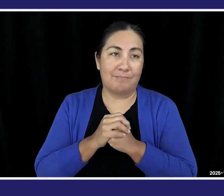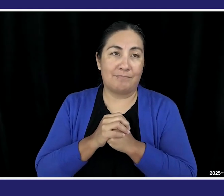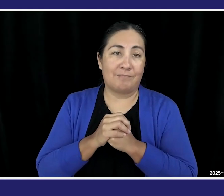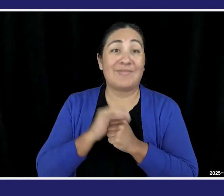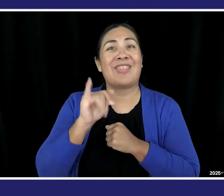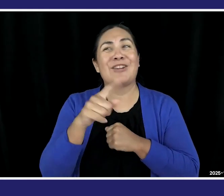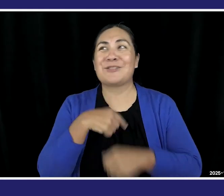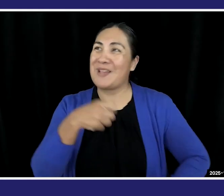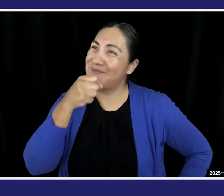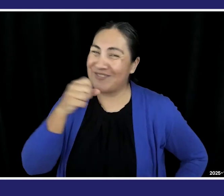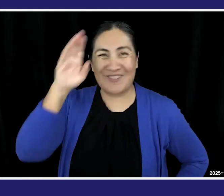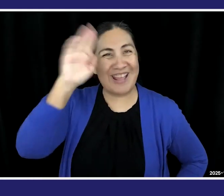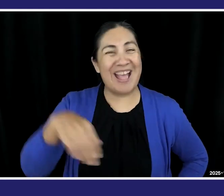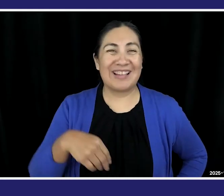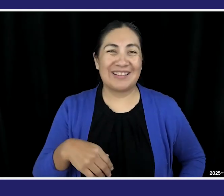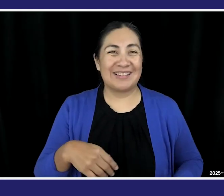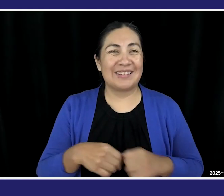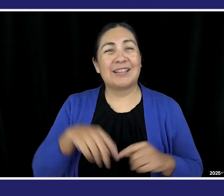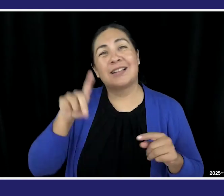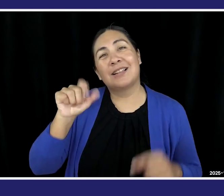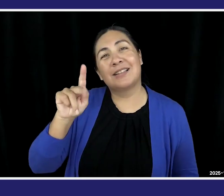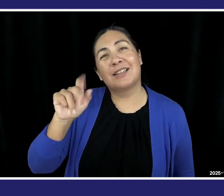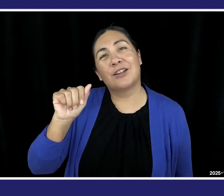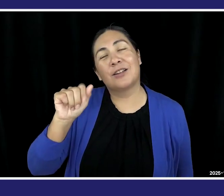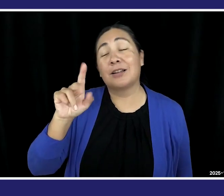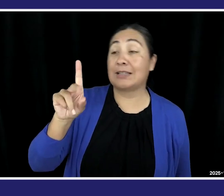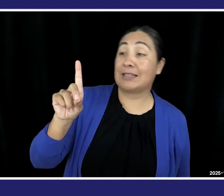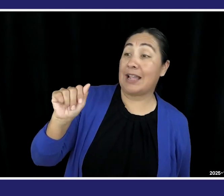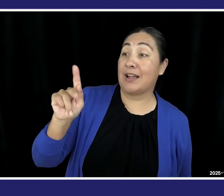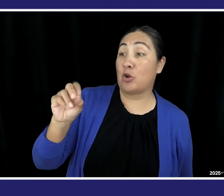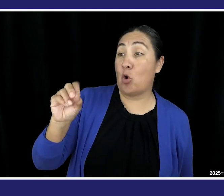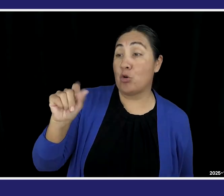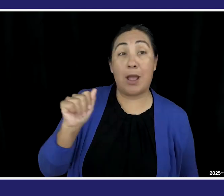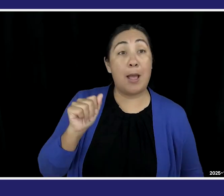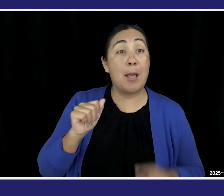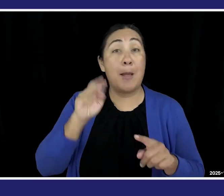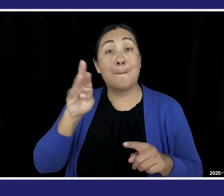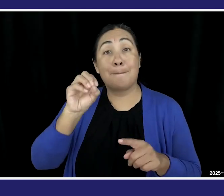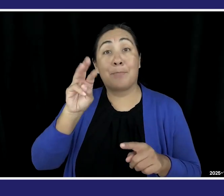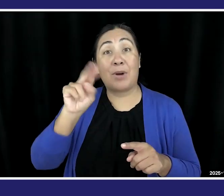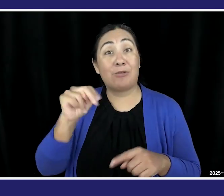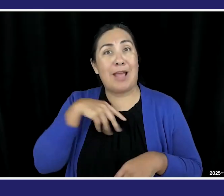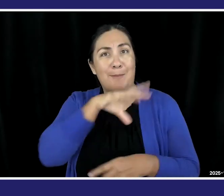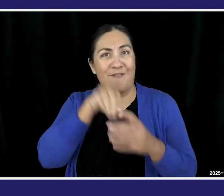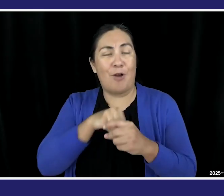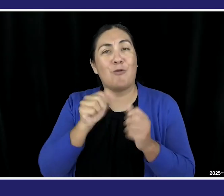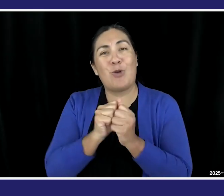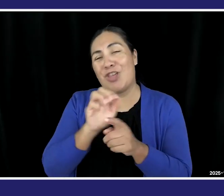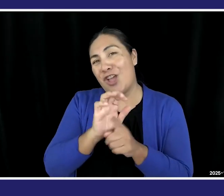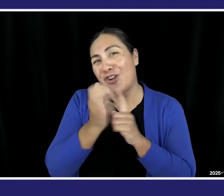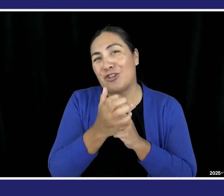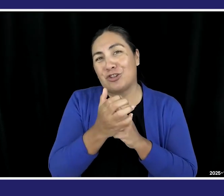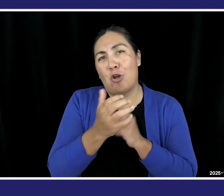There's my microphone. Hi, Dakota Brown. I am in the Cultural Competence Department at